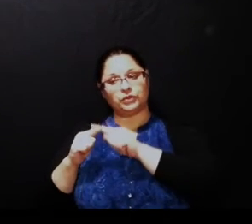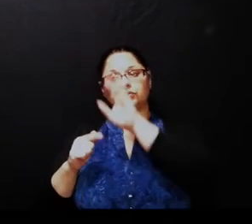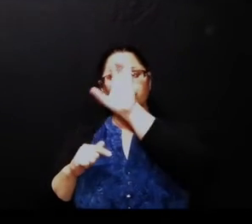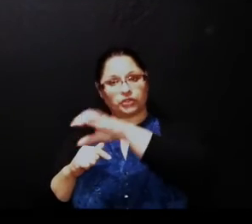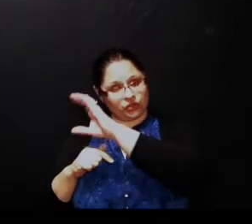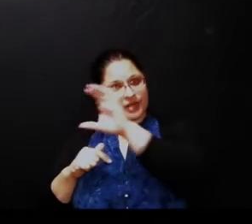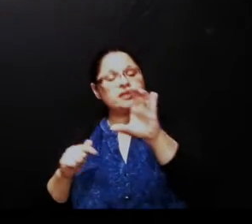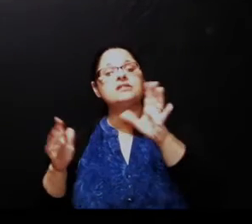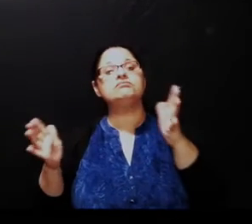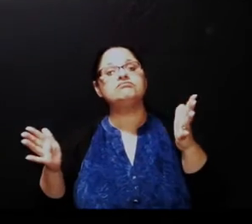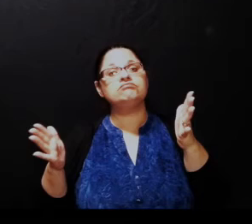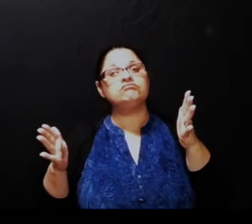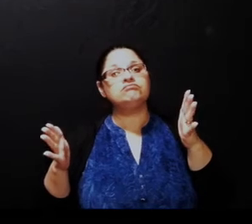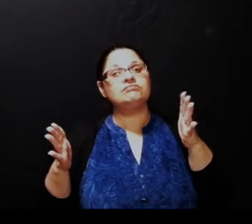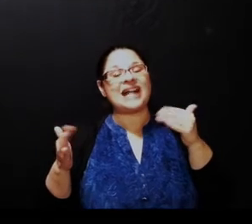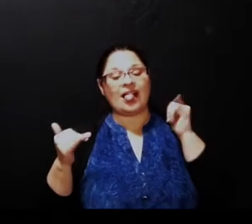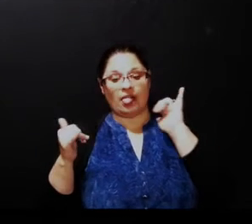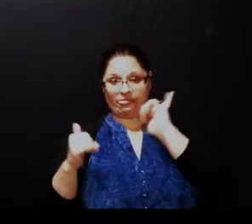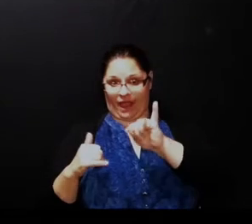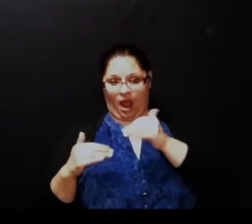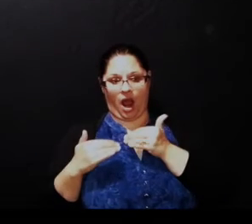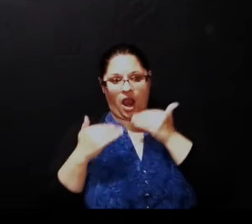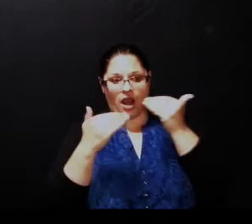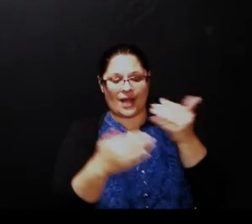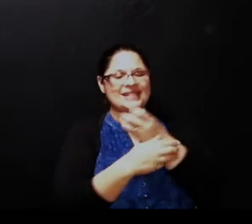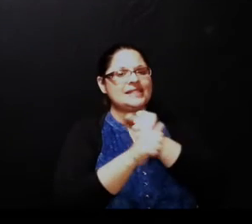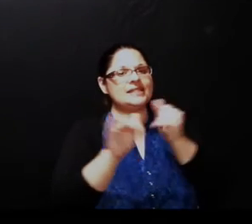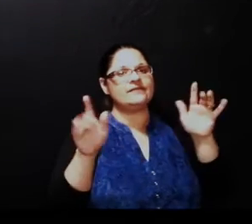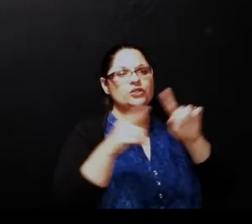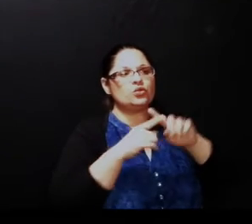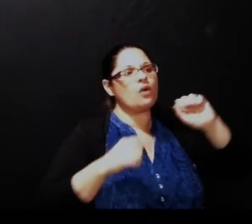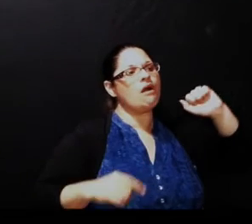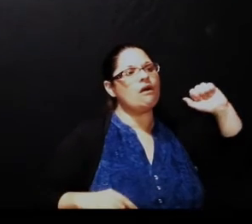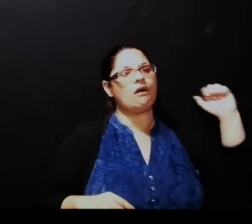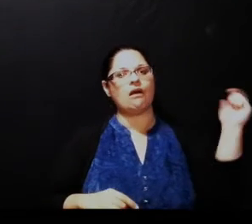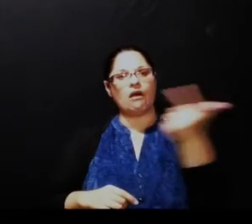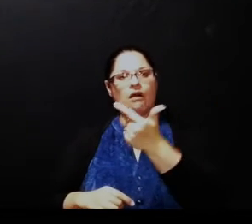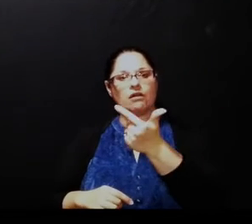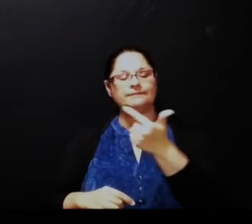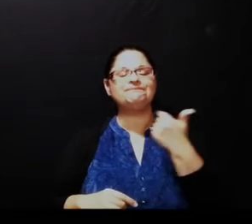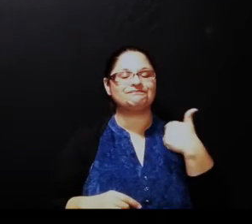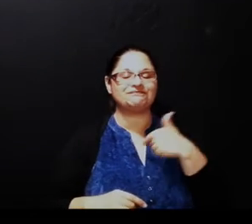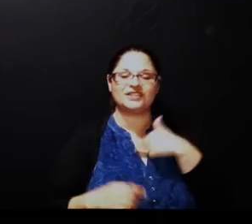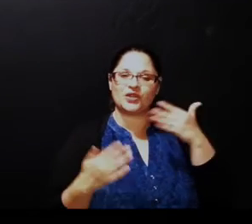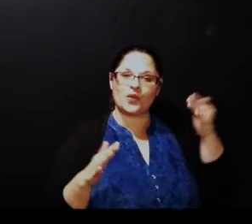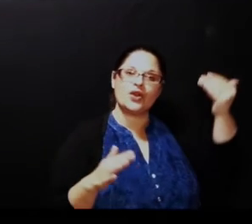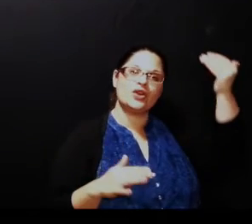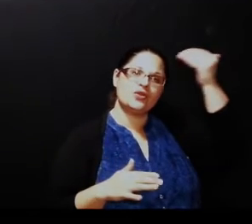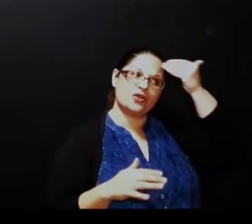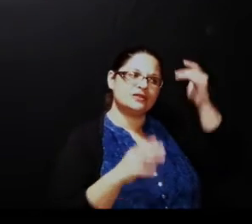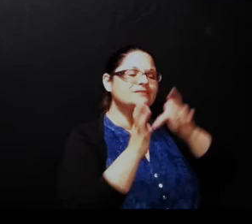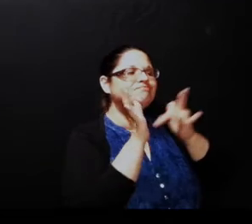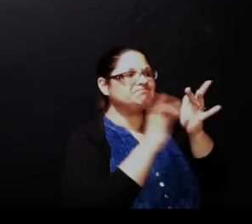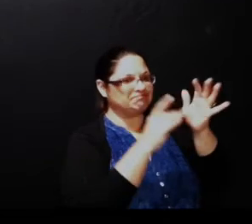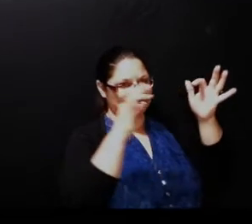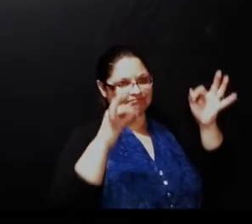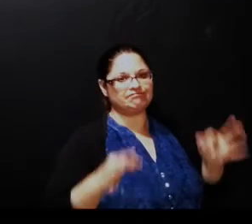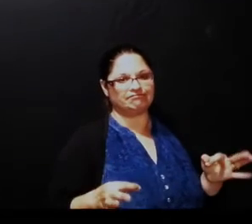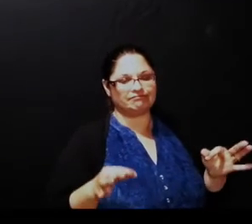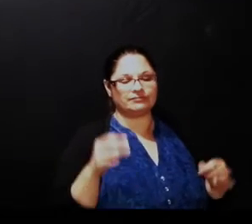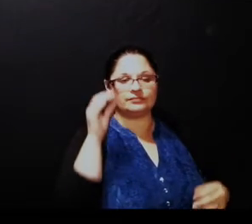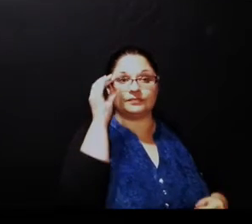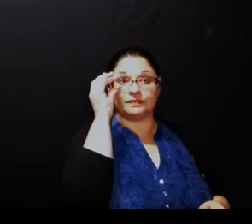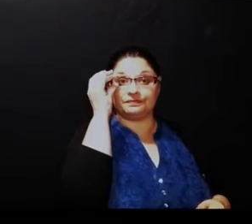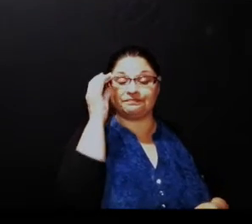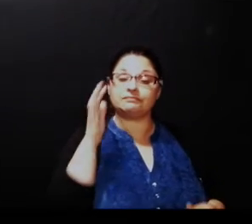salvation to every person on earth. And we know his decision. And then, and here's where it gets